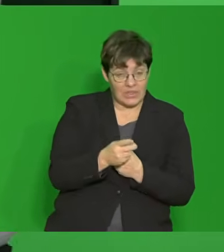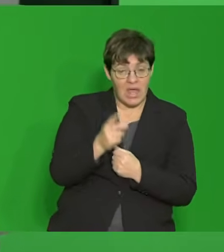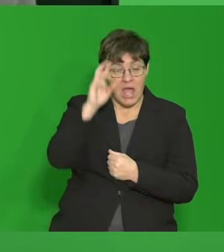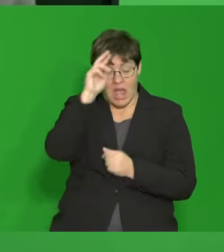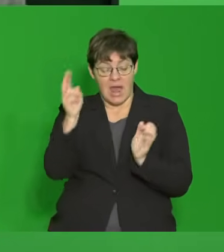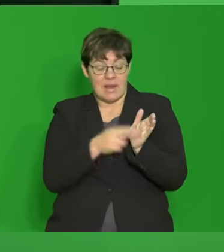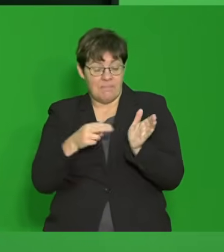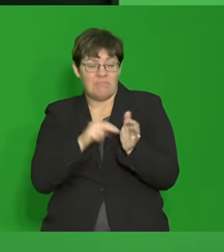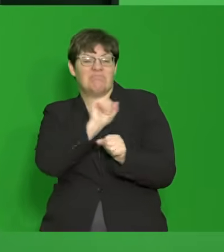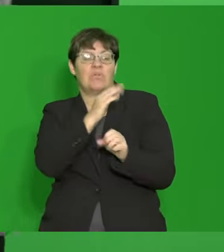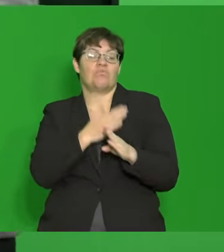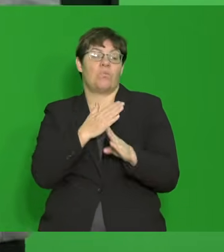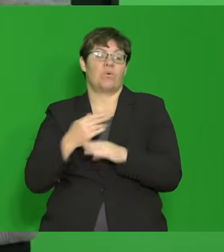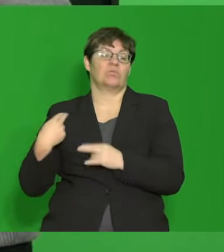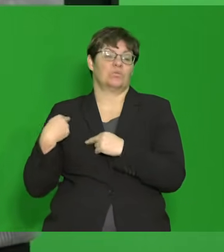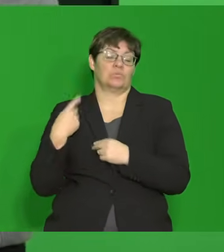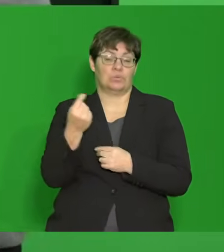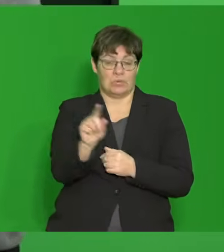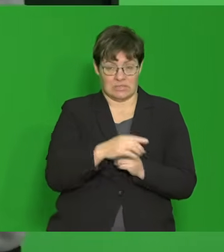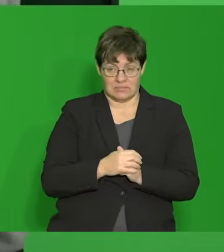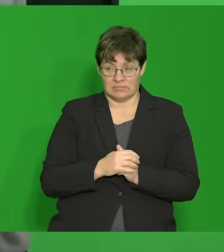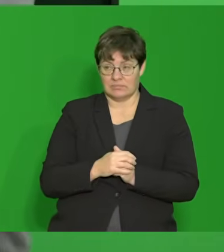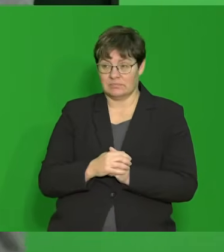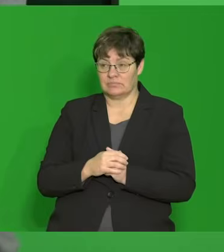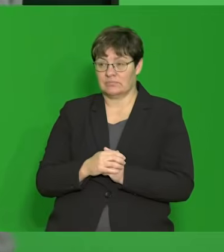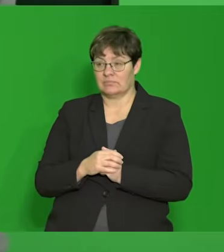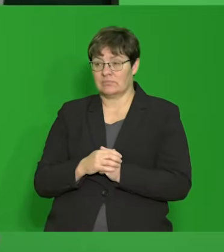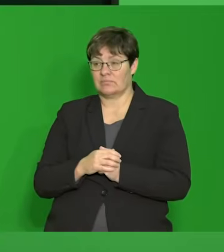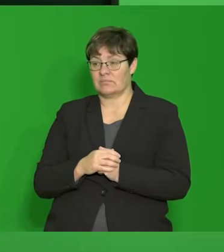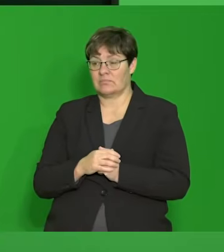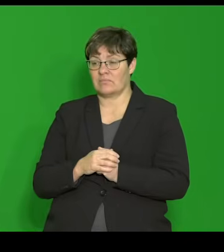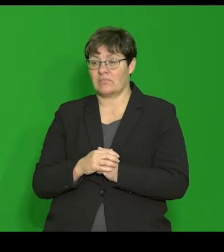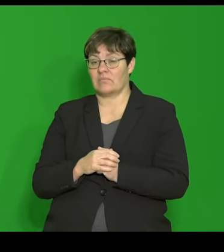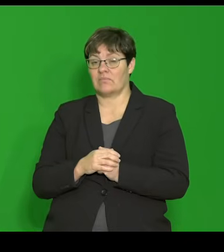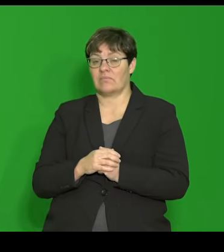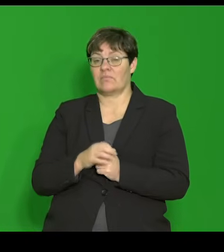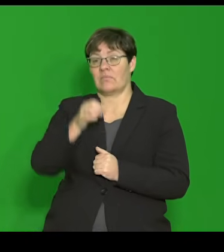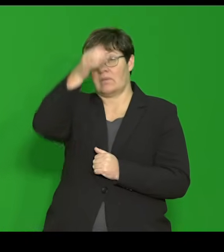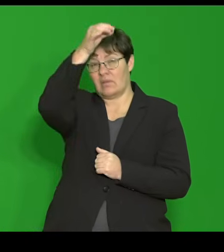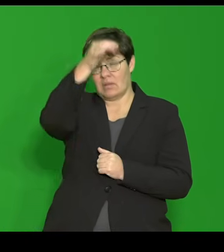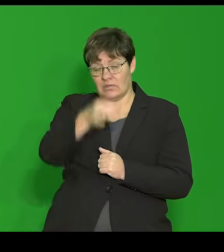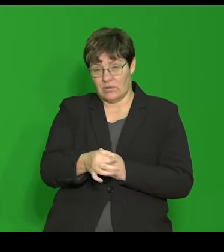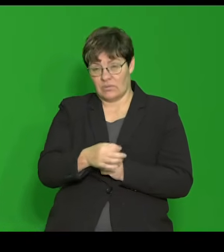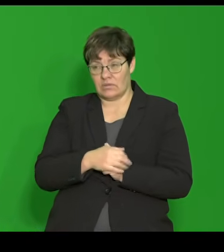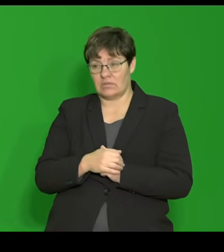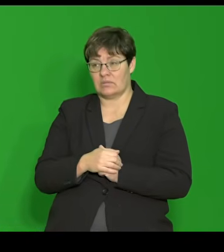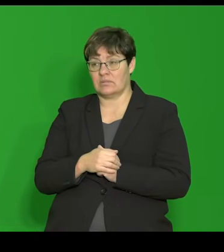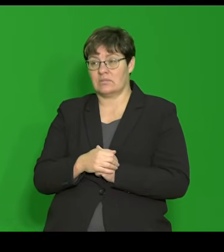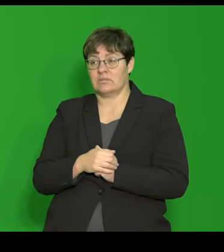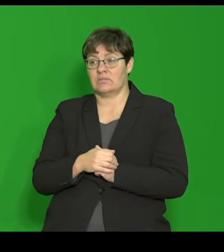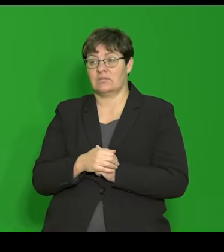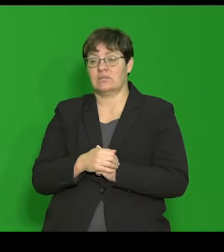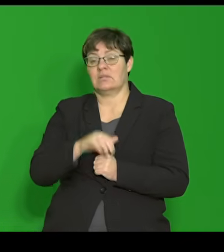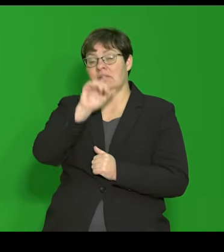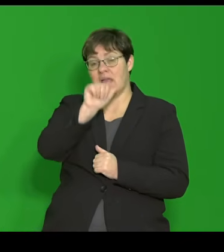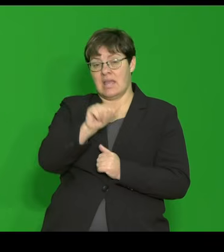also, along with that, annotate the function. So let's help me do this together. So we've got this tube that brings food